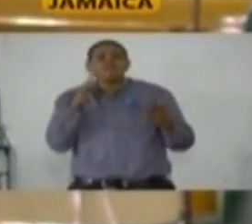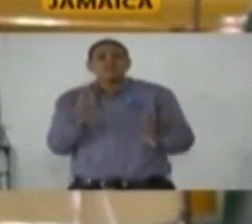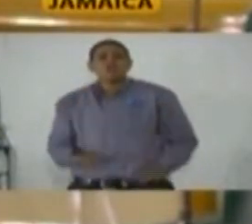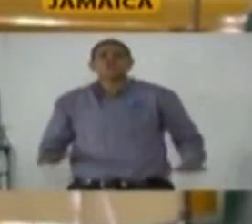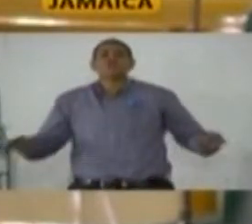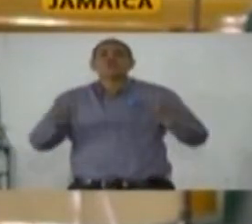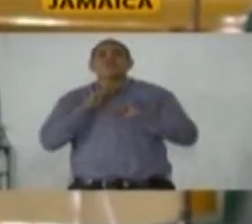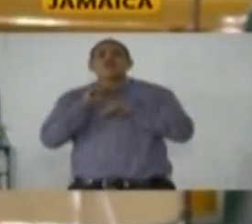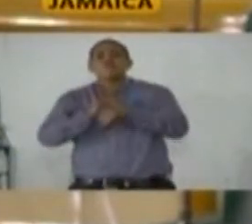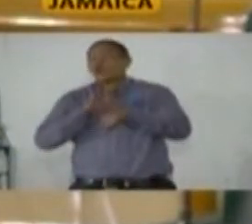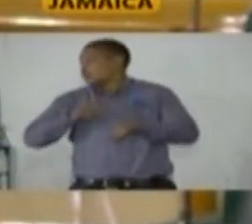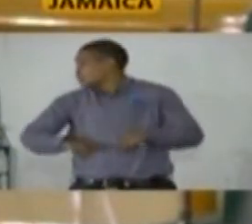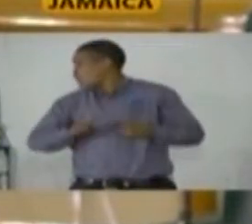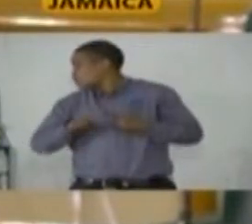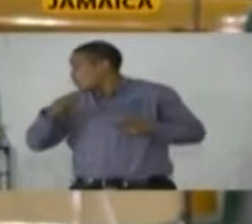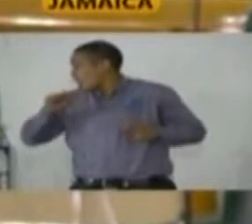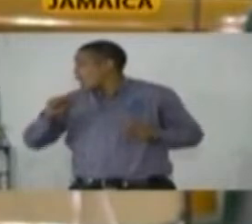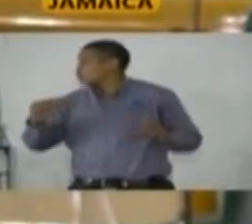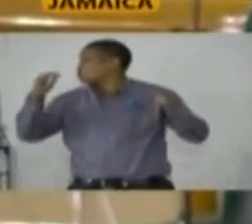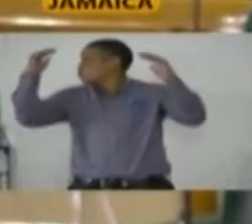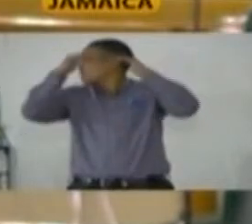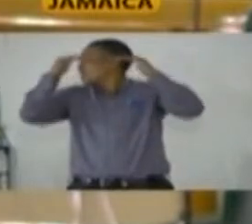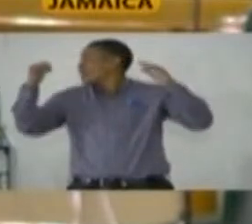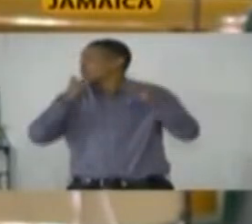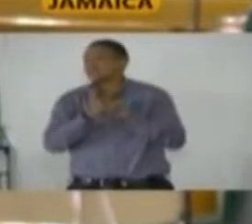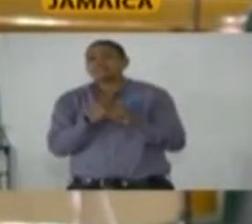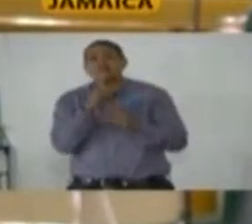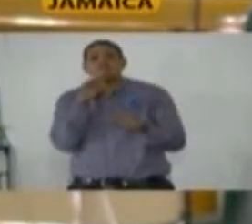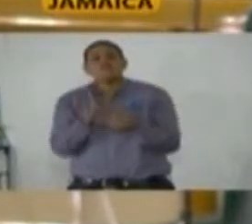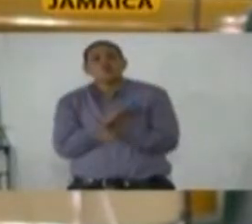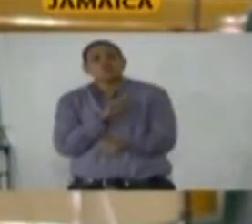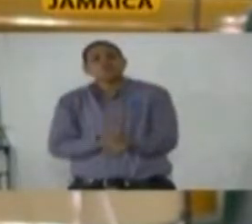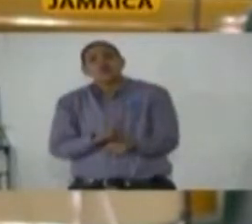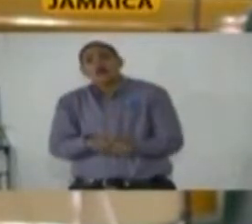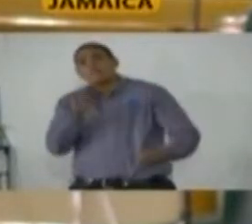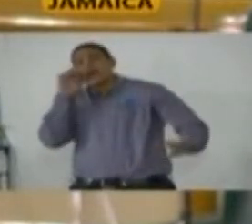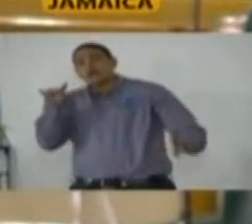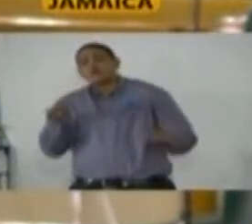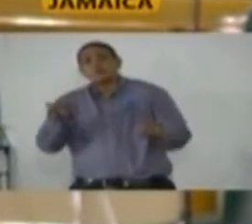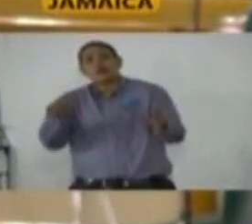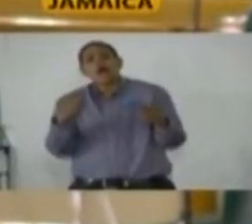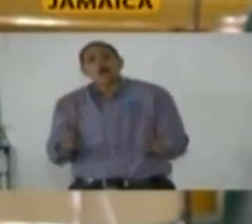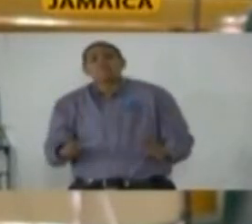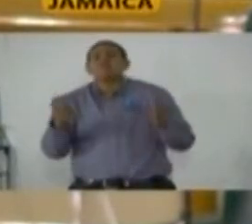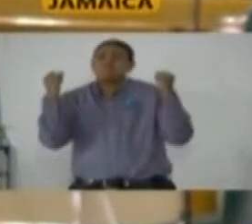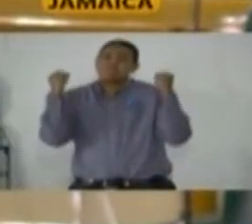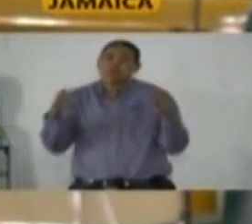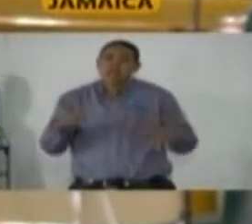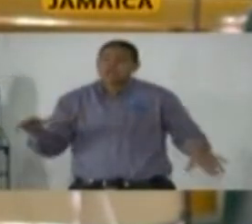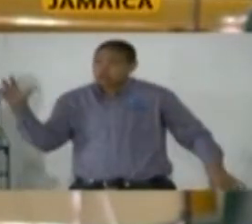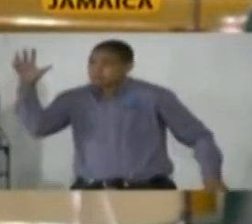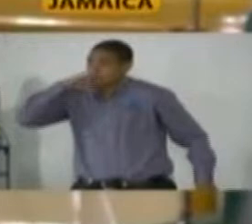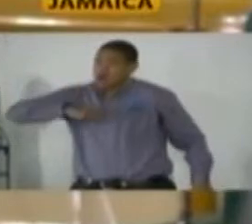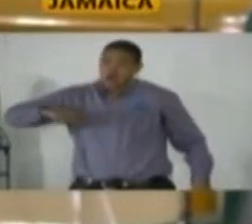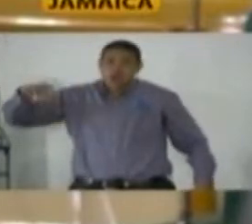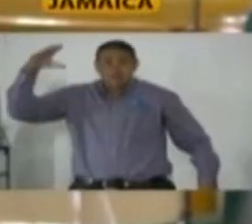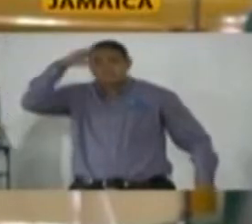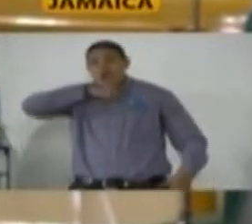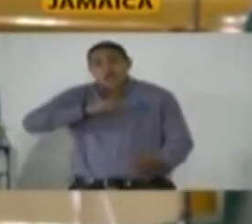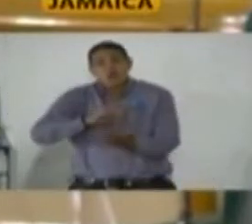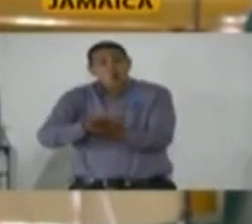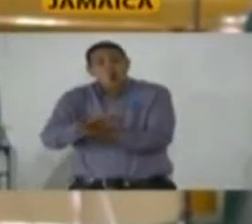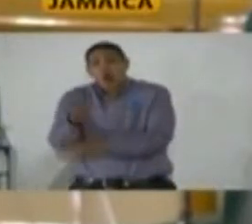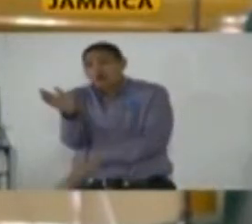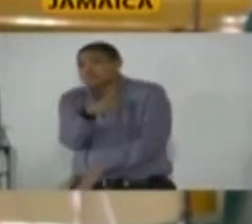early childhood to secondary levels to access full-time education. Too many children are absent from school on a daily